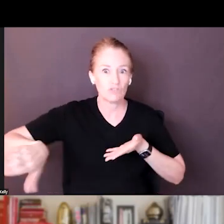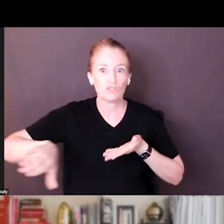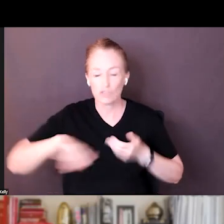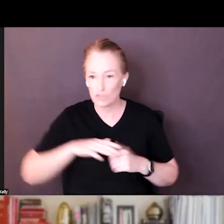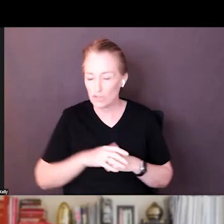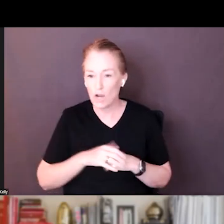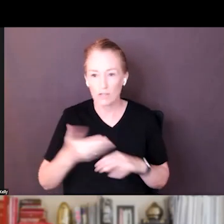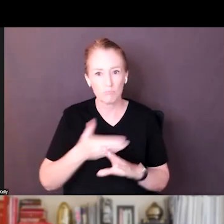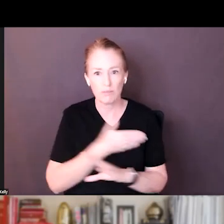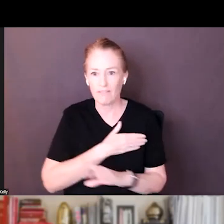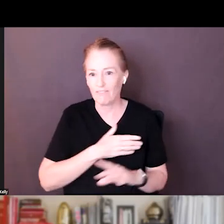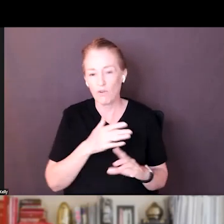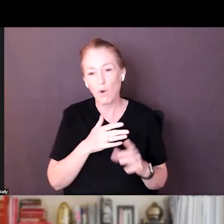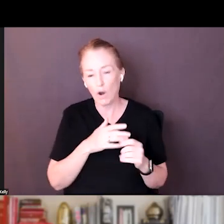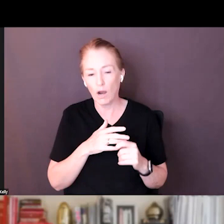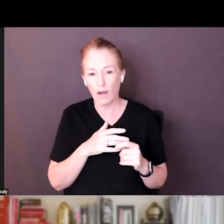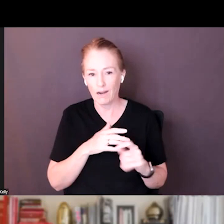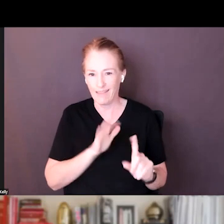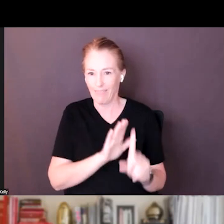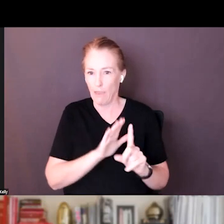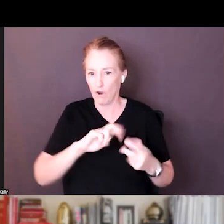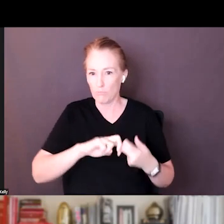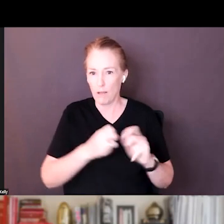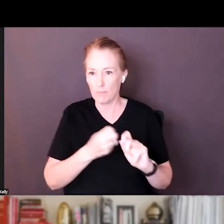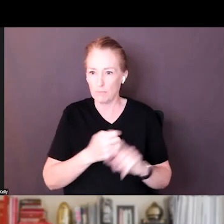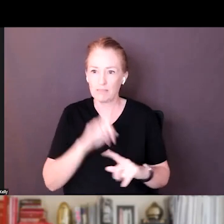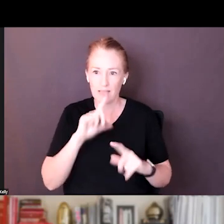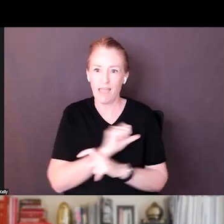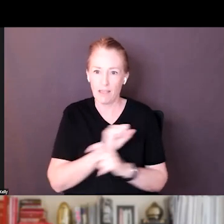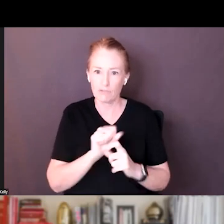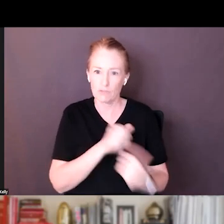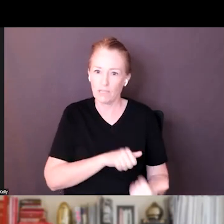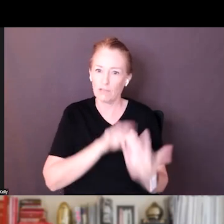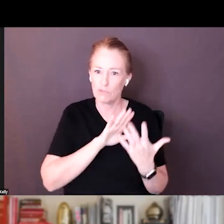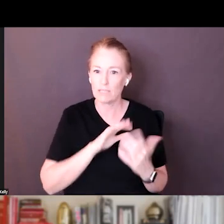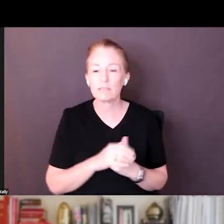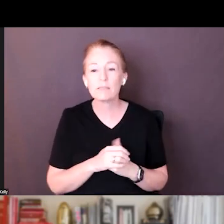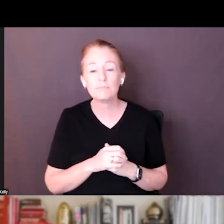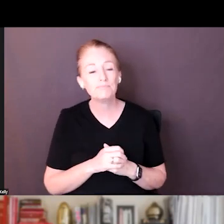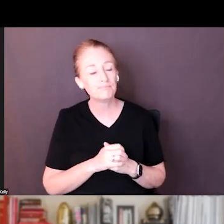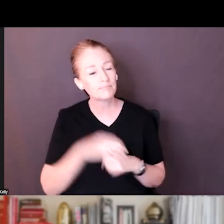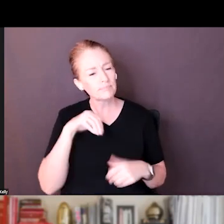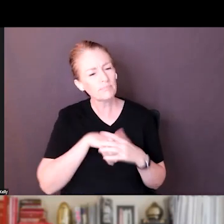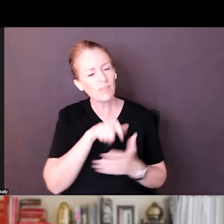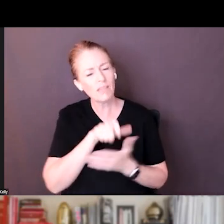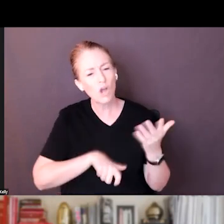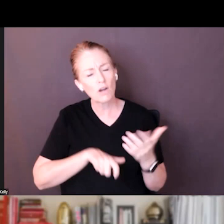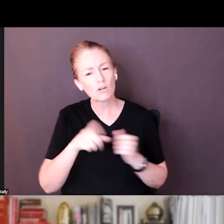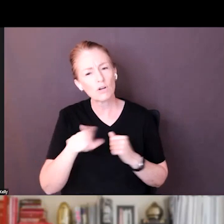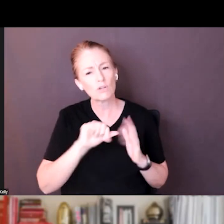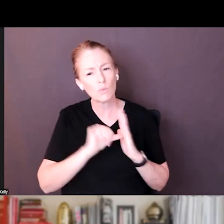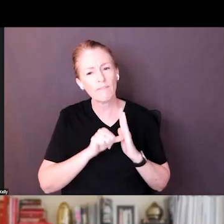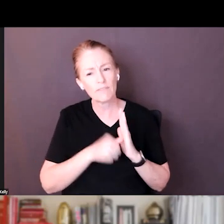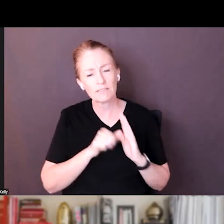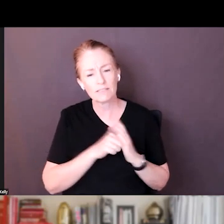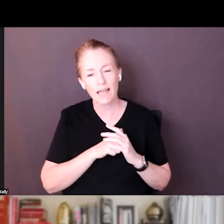had any their problem definitively addressed. And in the article, you highlight these nuances, but